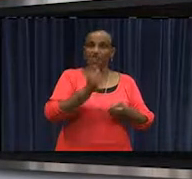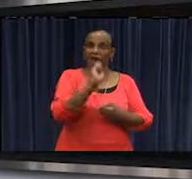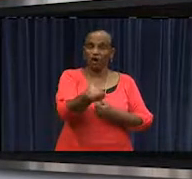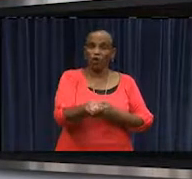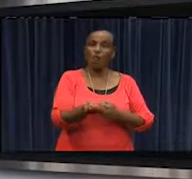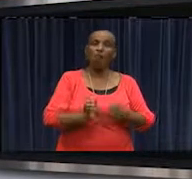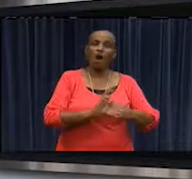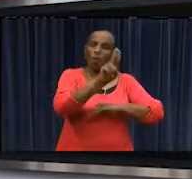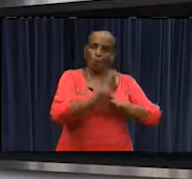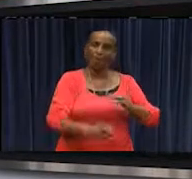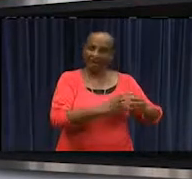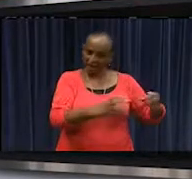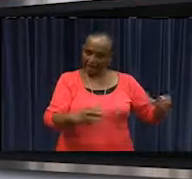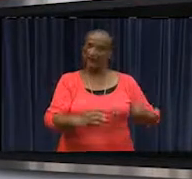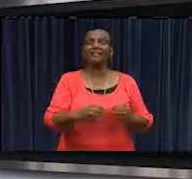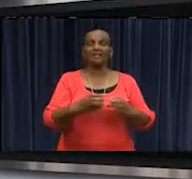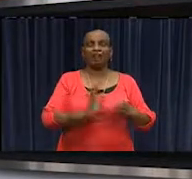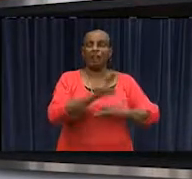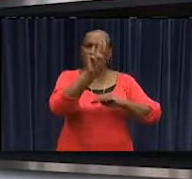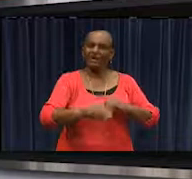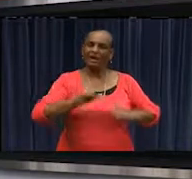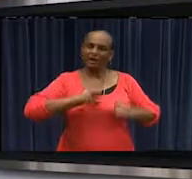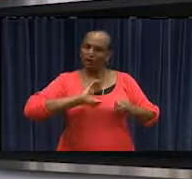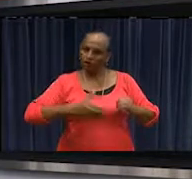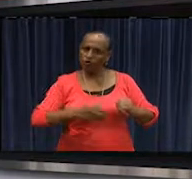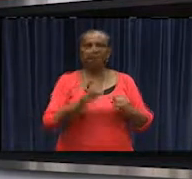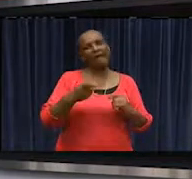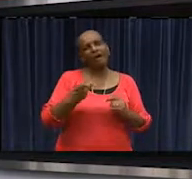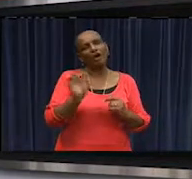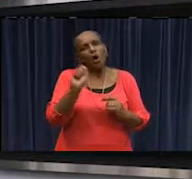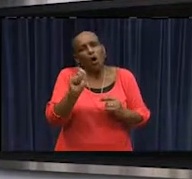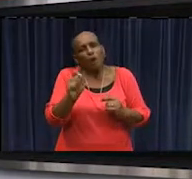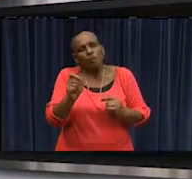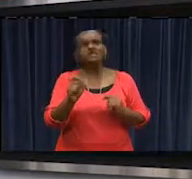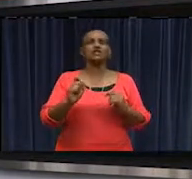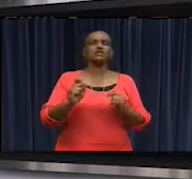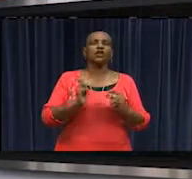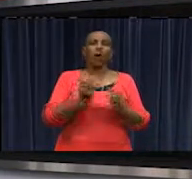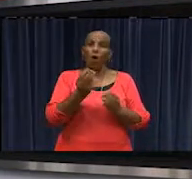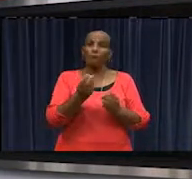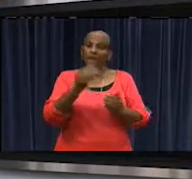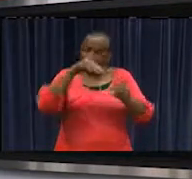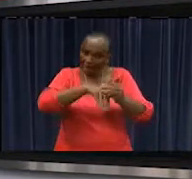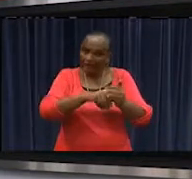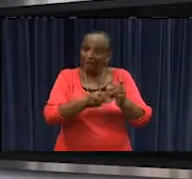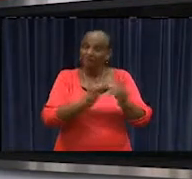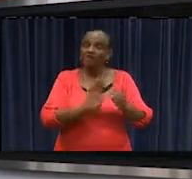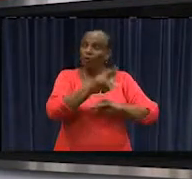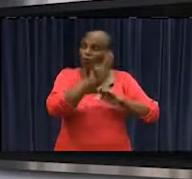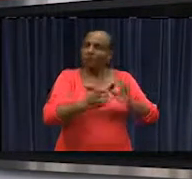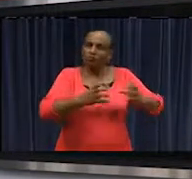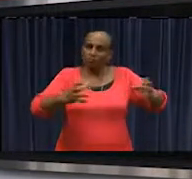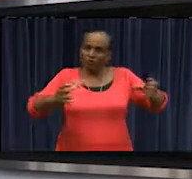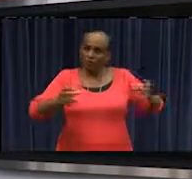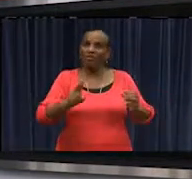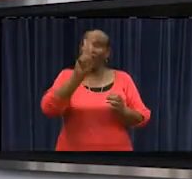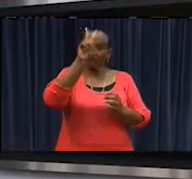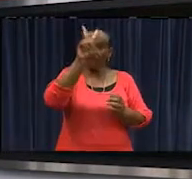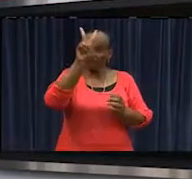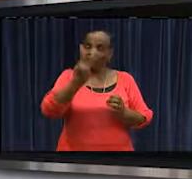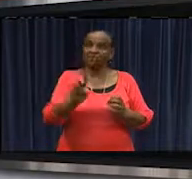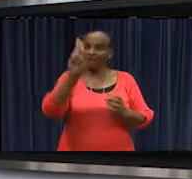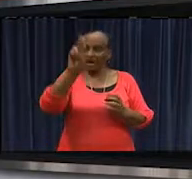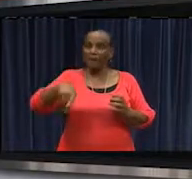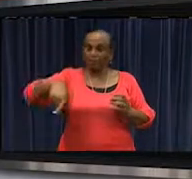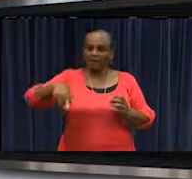state shares and state property are some of the government's options. The increase of land taxes, the sale of state shares and state